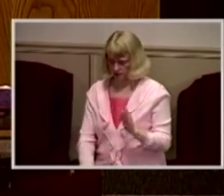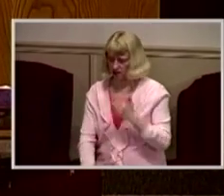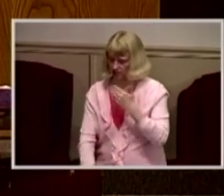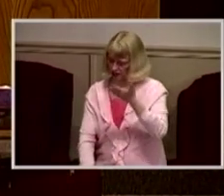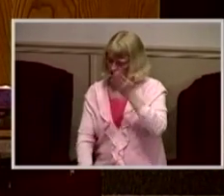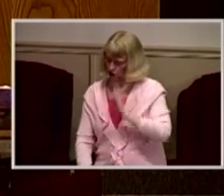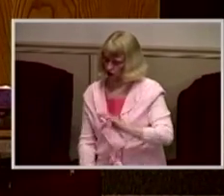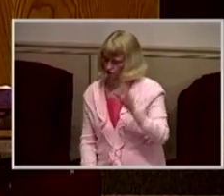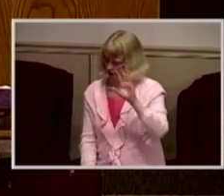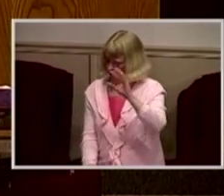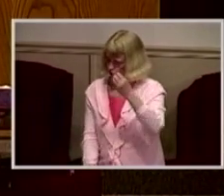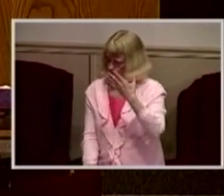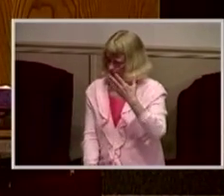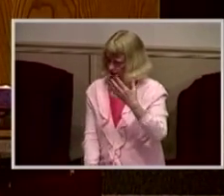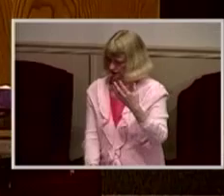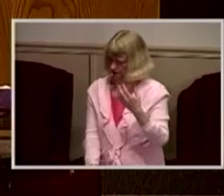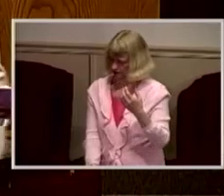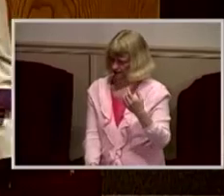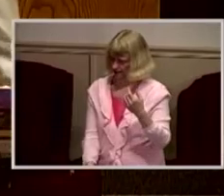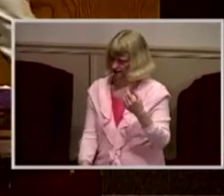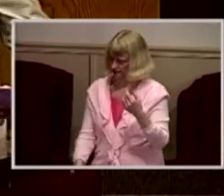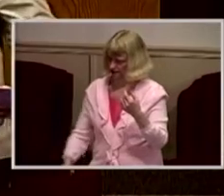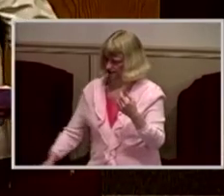Thank God for his grace.